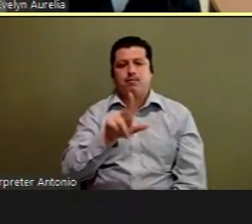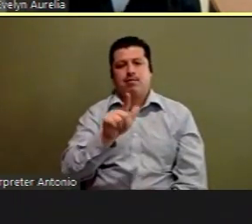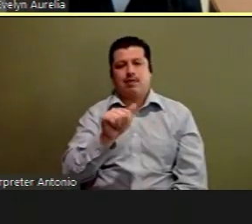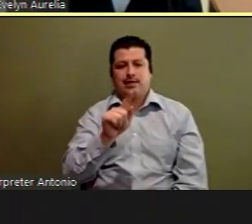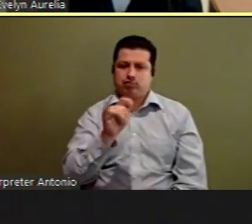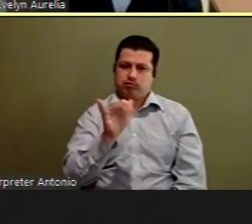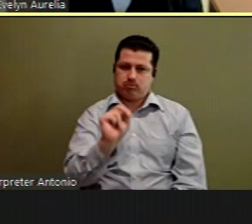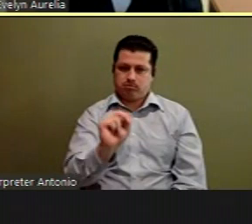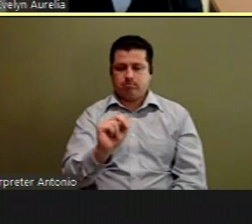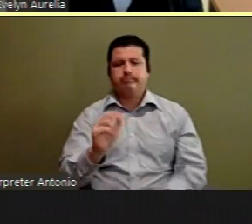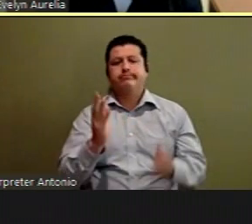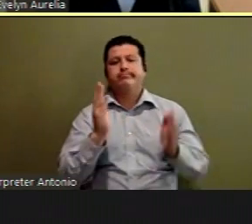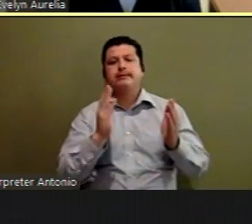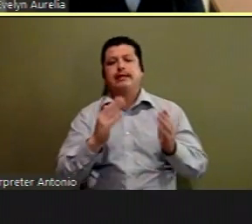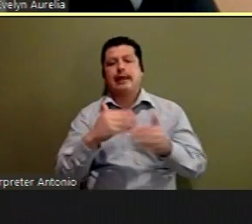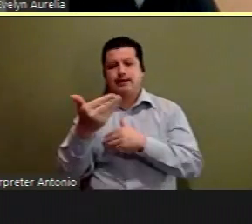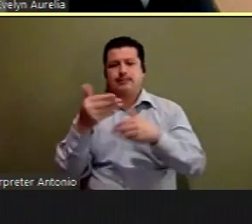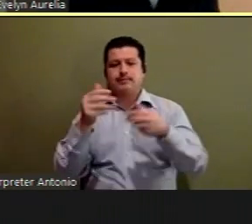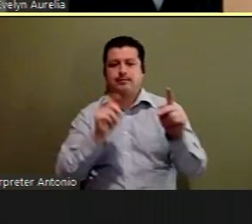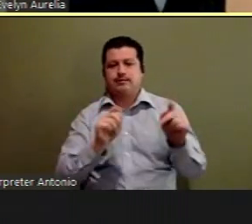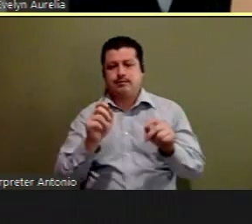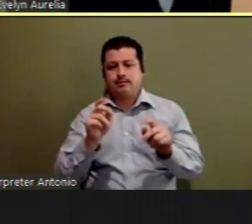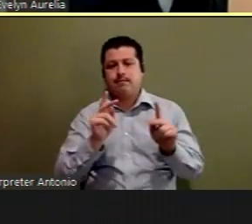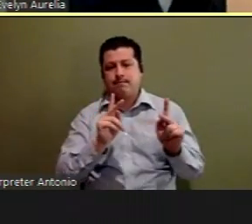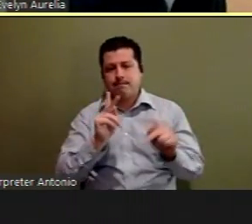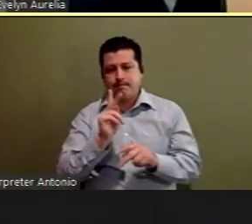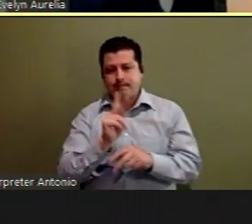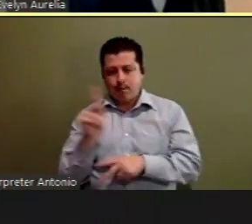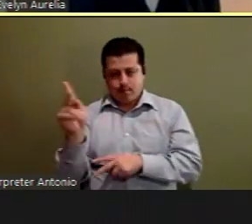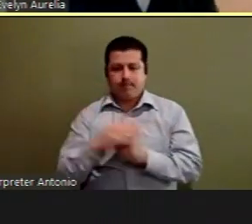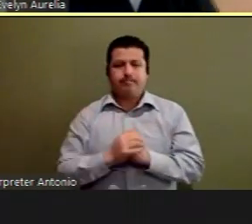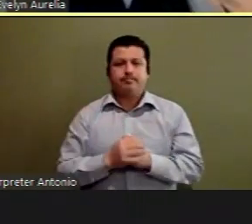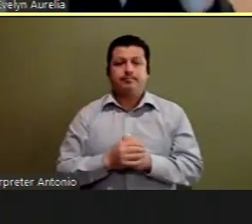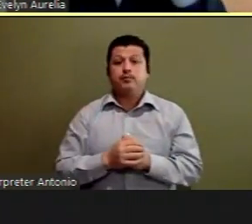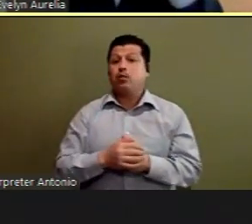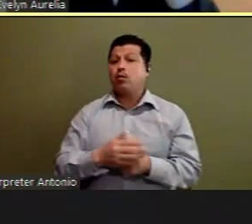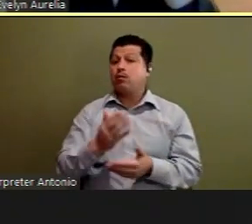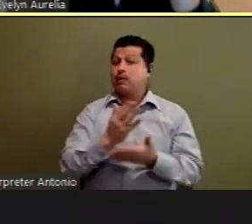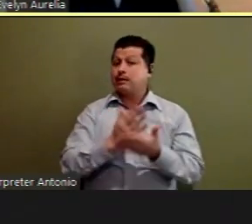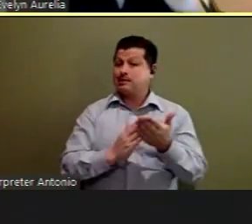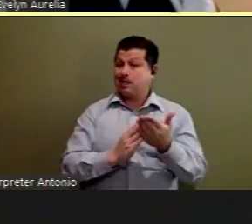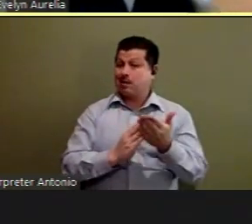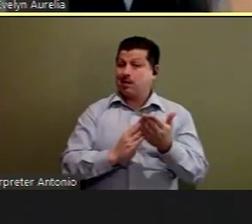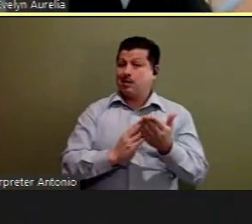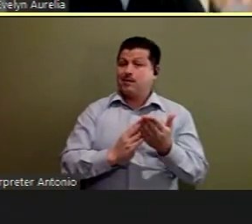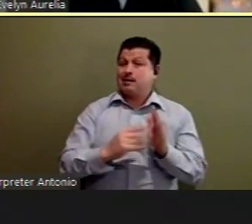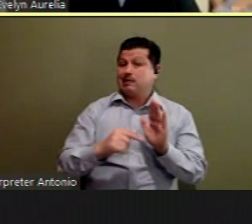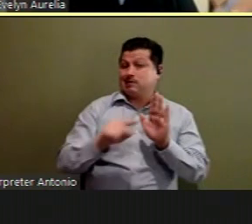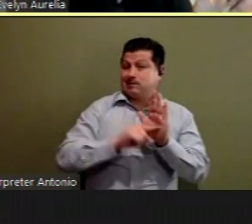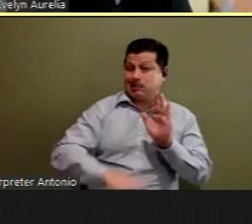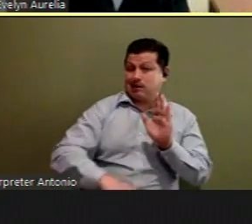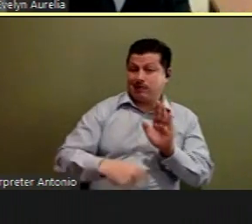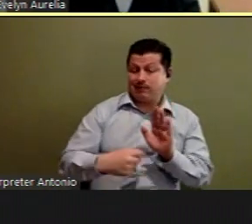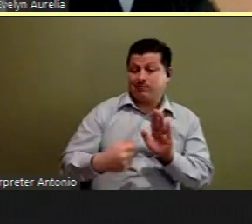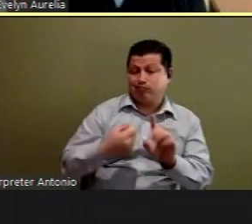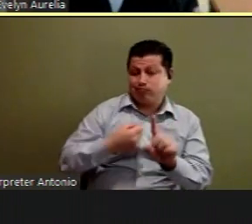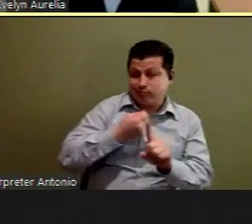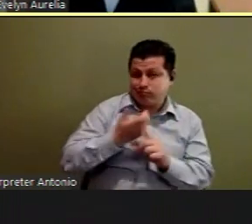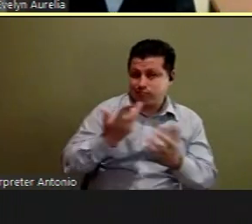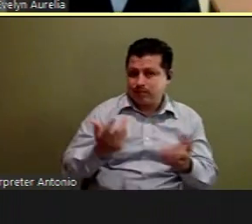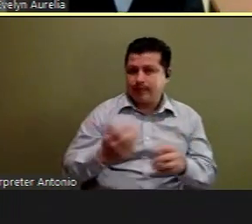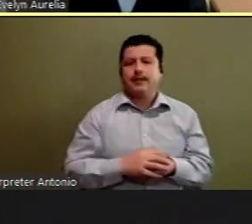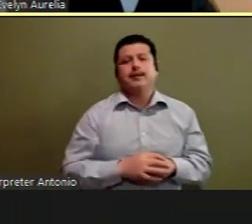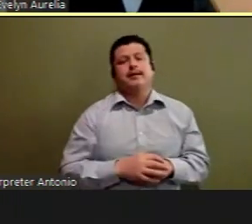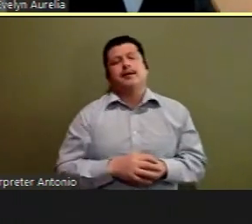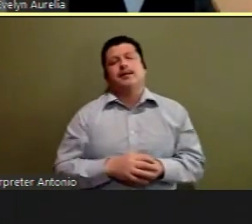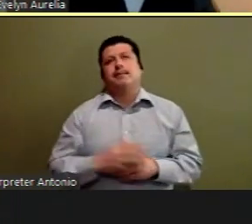What are the side effects? So side effects are different than allergic reactions. So some people will say, well, I had an allergic reaction to the flu vaccine, so I